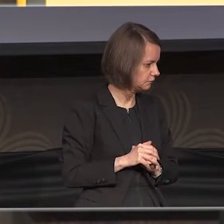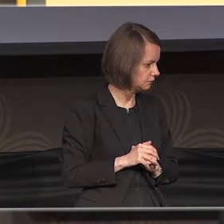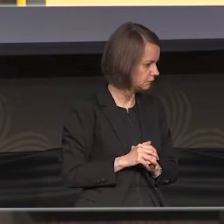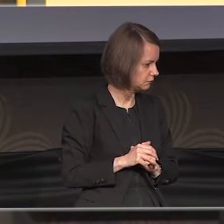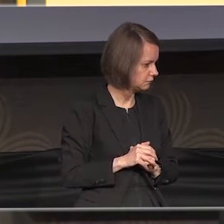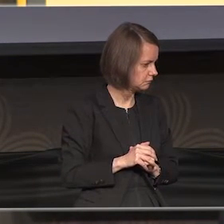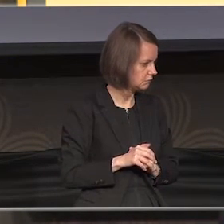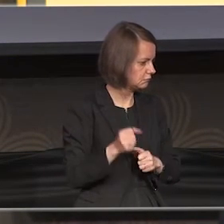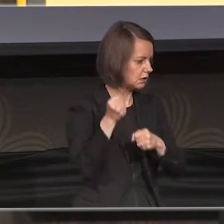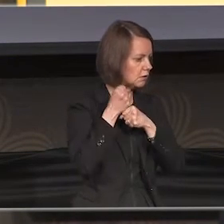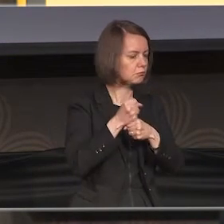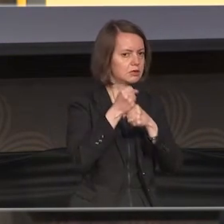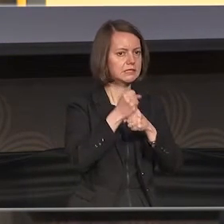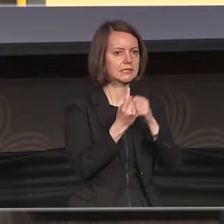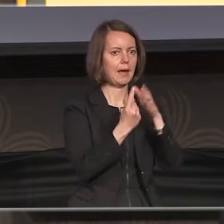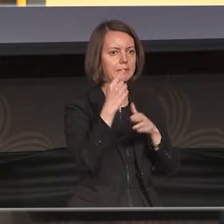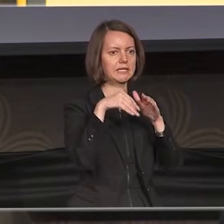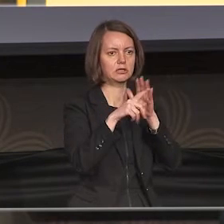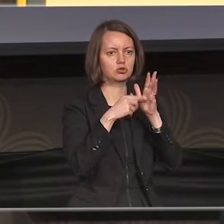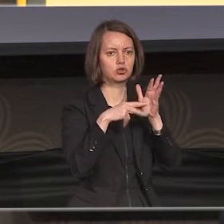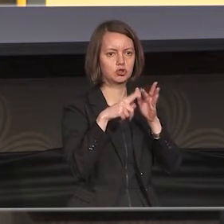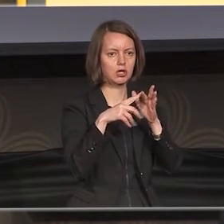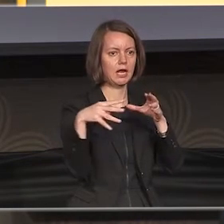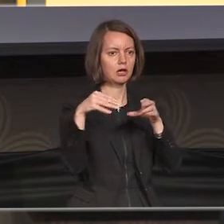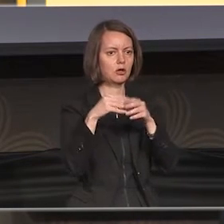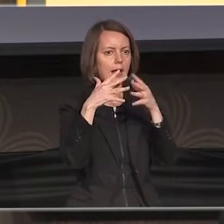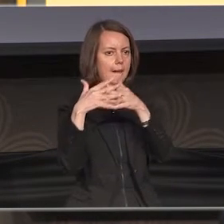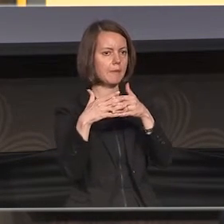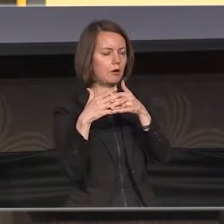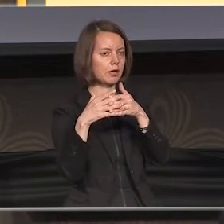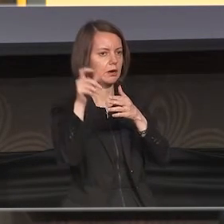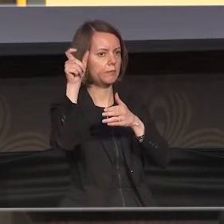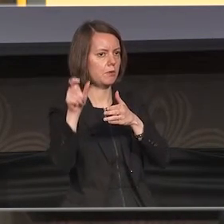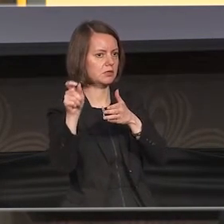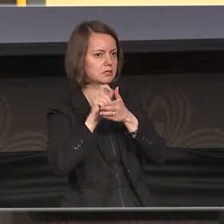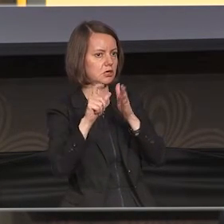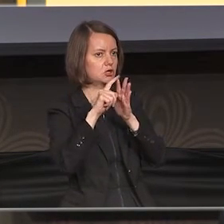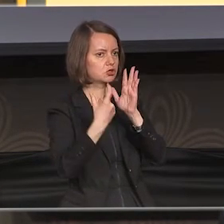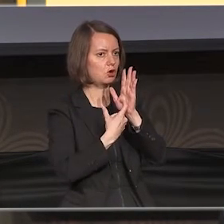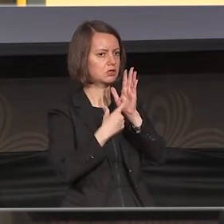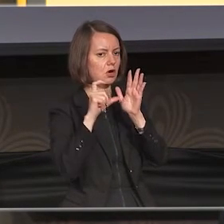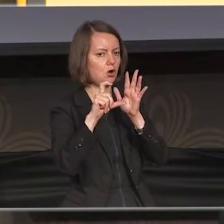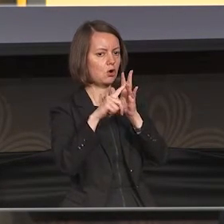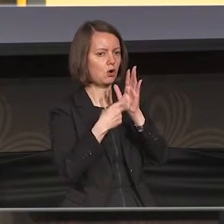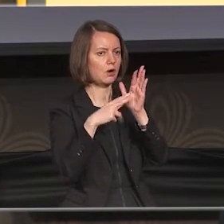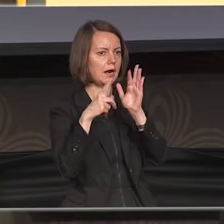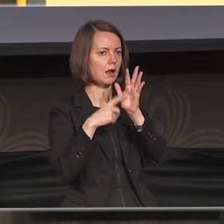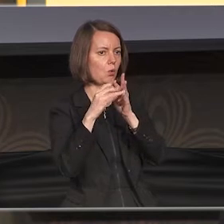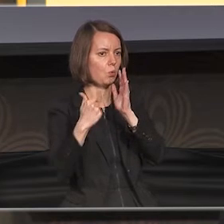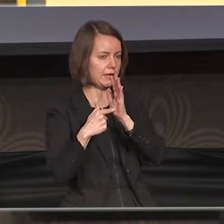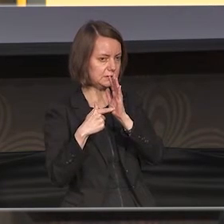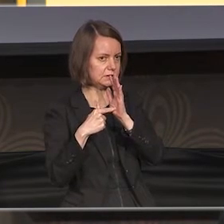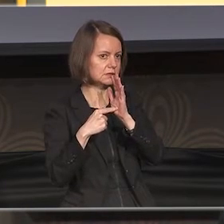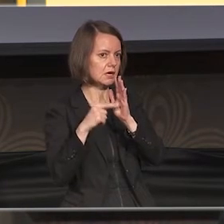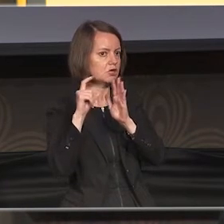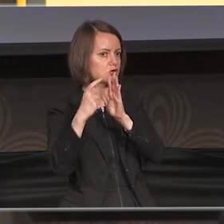Rolling actions occurred again in June and included American author, activist and academic Dr. Cornel West, who met with delegations all